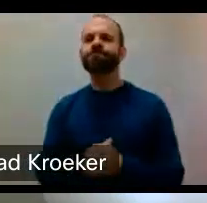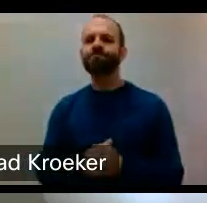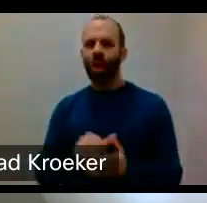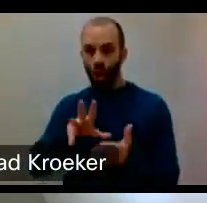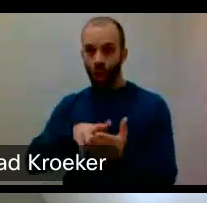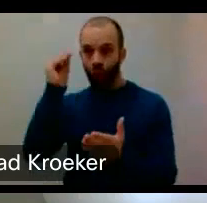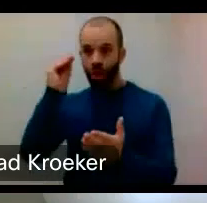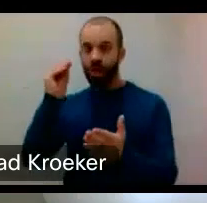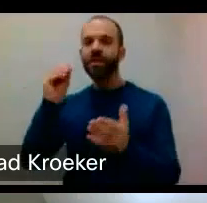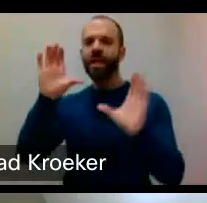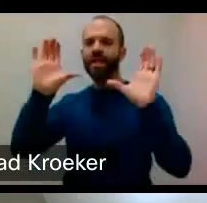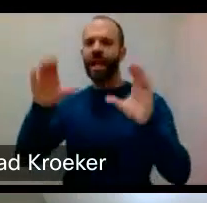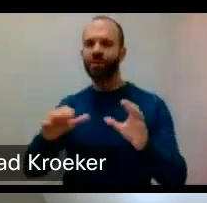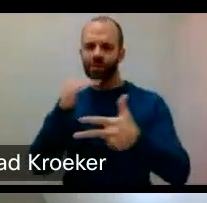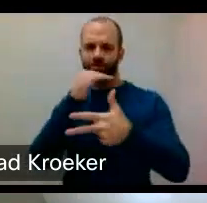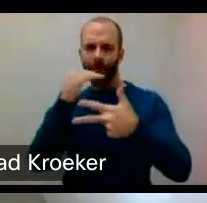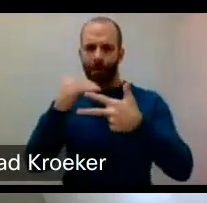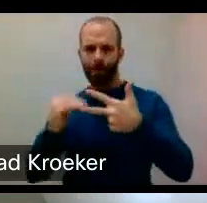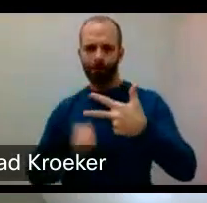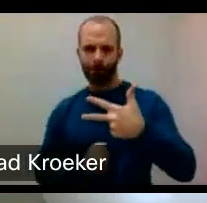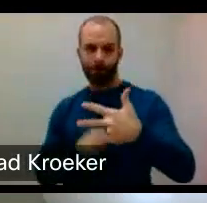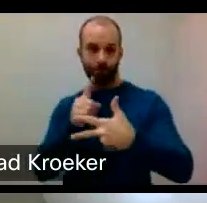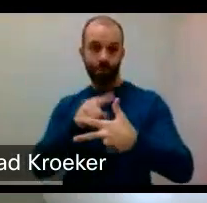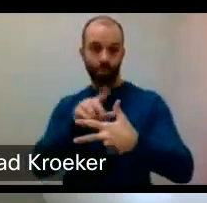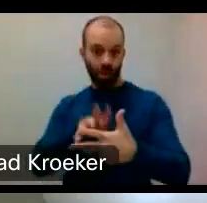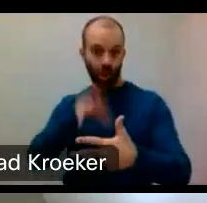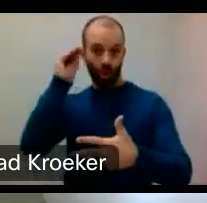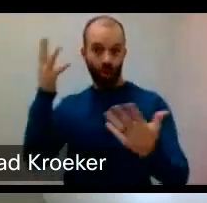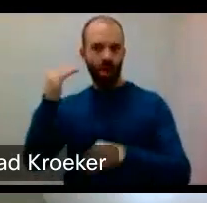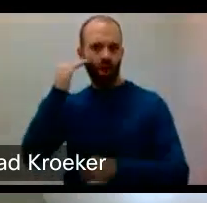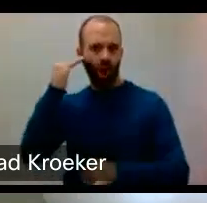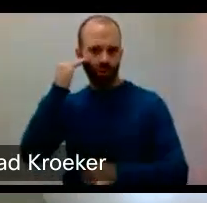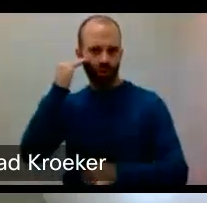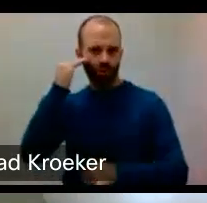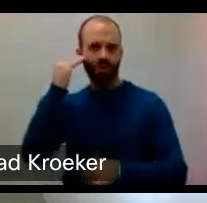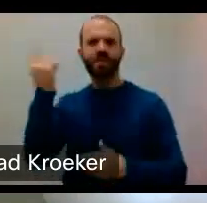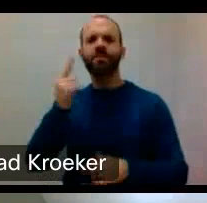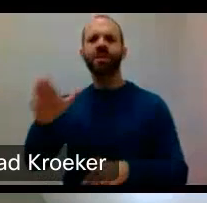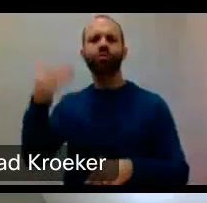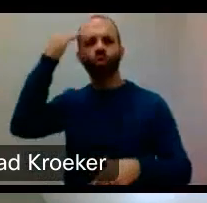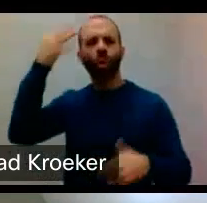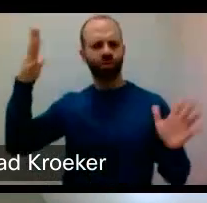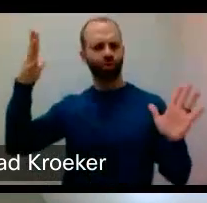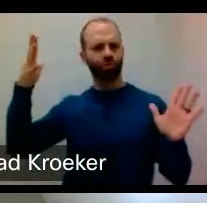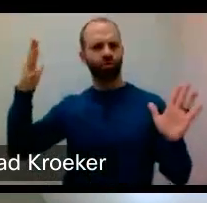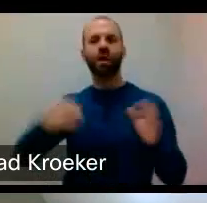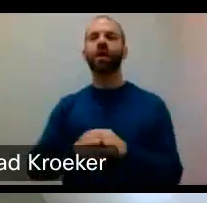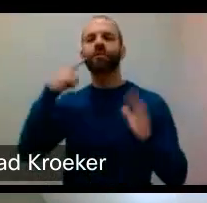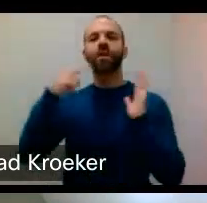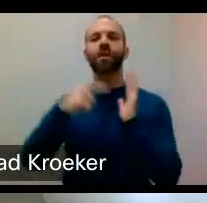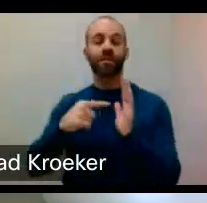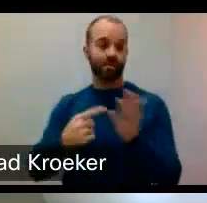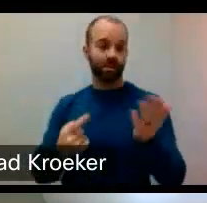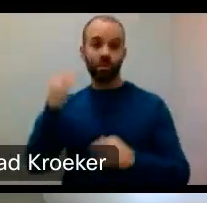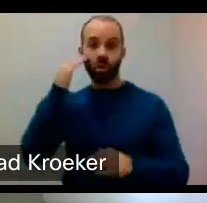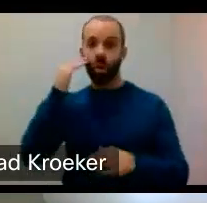3 areas. So we can learn knowledge. Knowledge is something that you know. So example, maybe you know